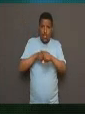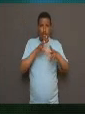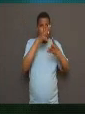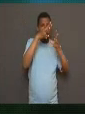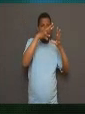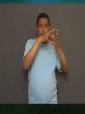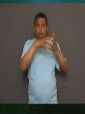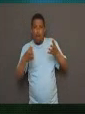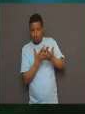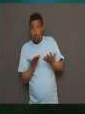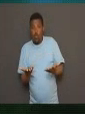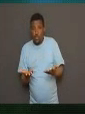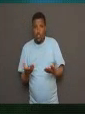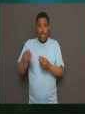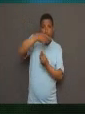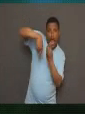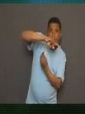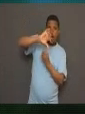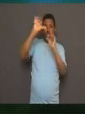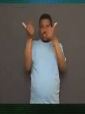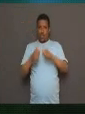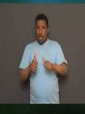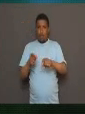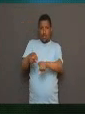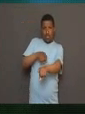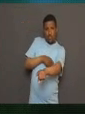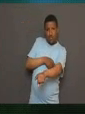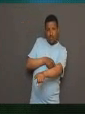projection: area, shape,